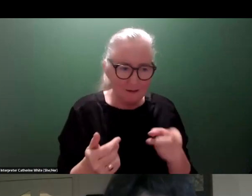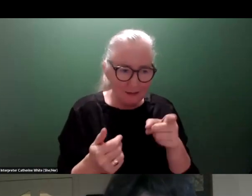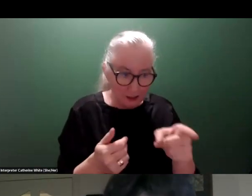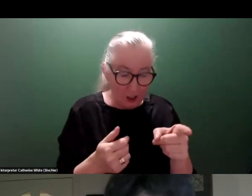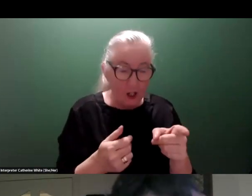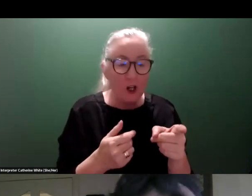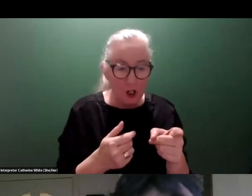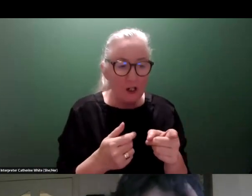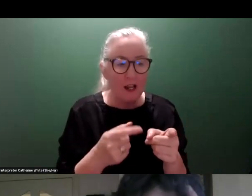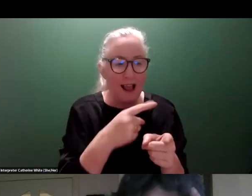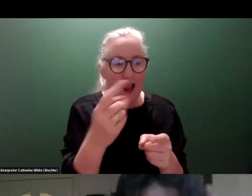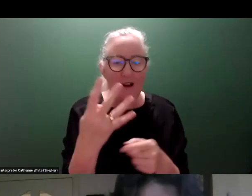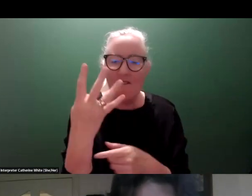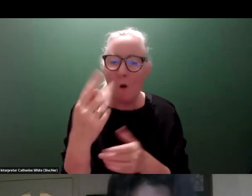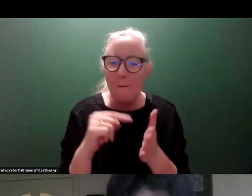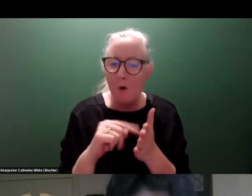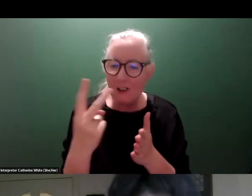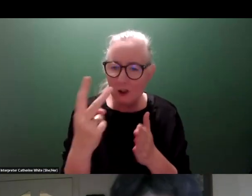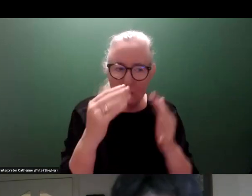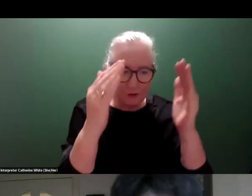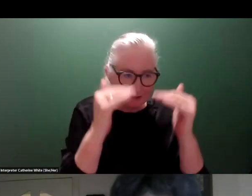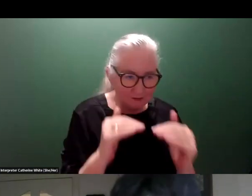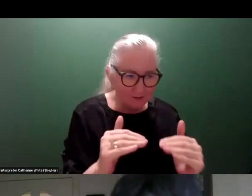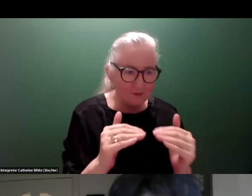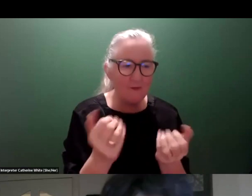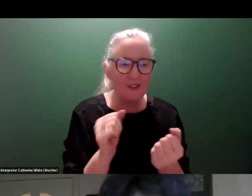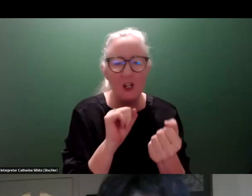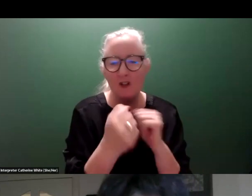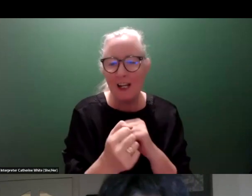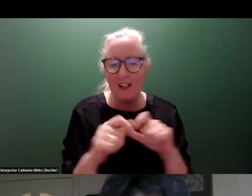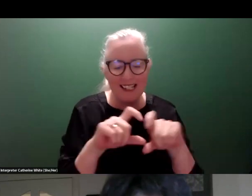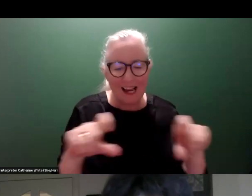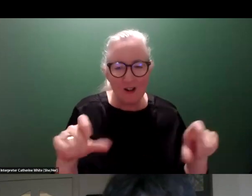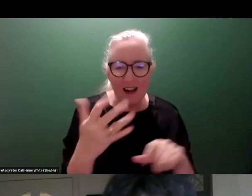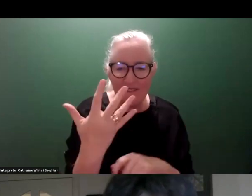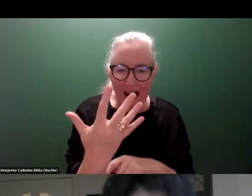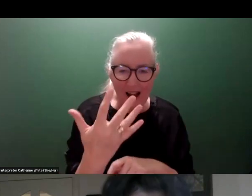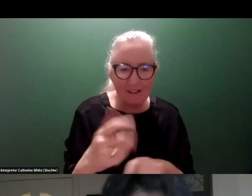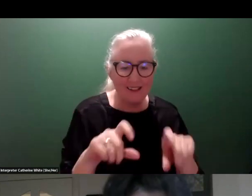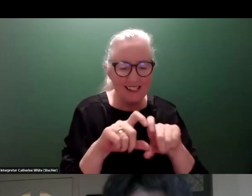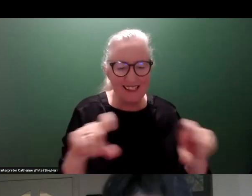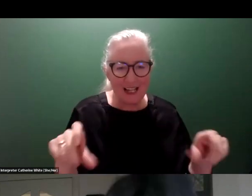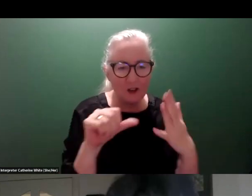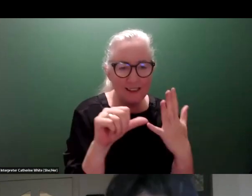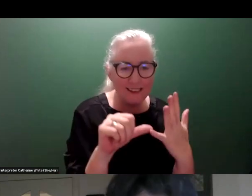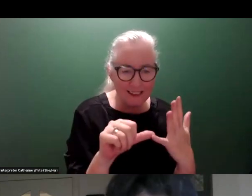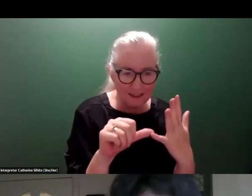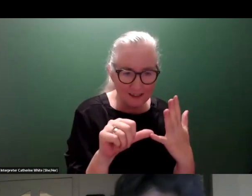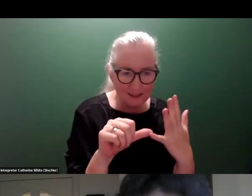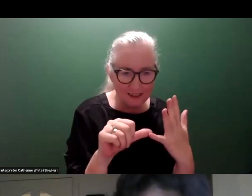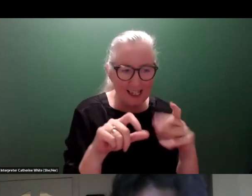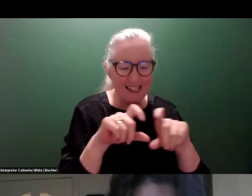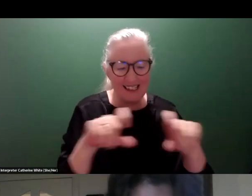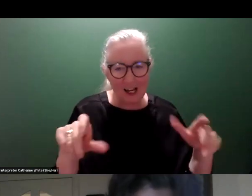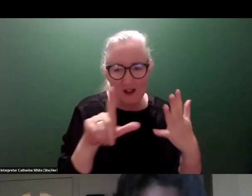new subsection 4.2, going to look at the changes to section 5 and section 6, and to section